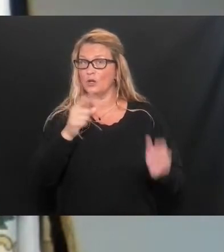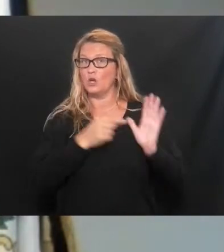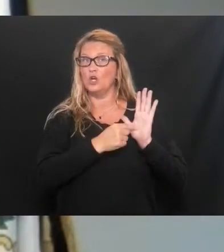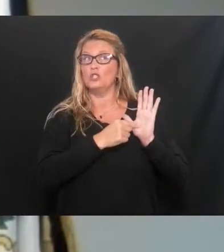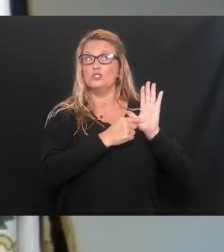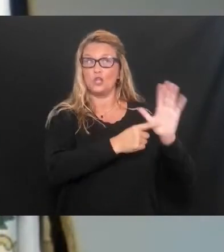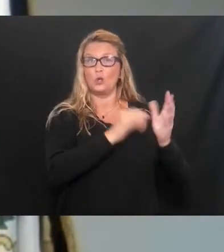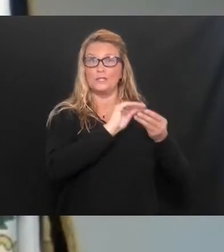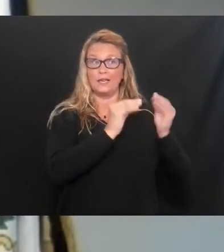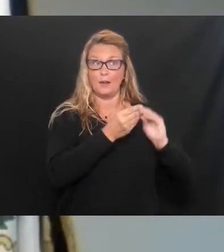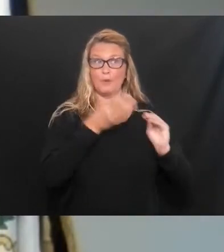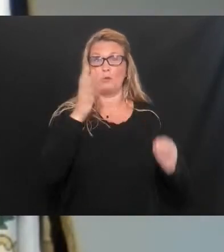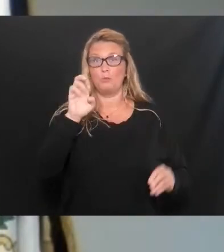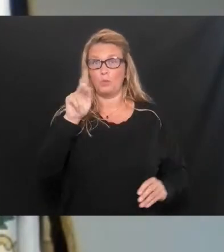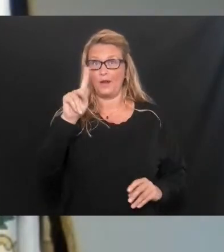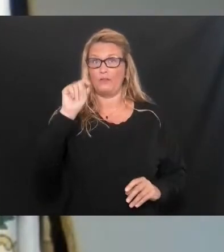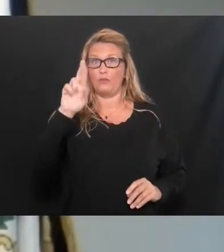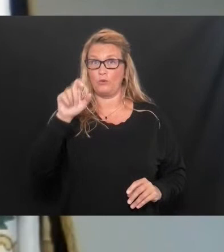breakthrough cases. We have